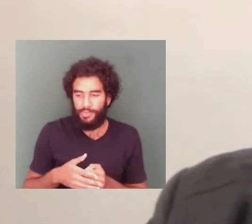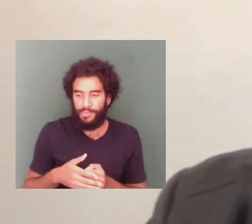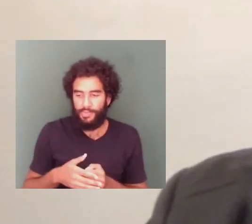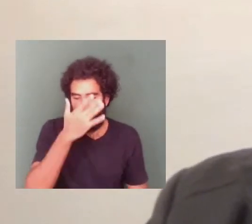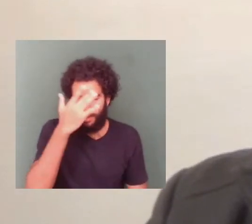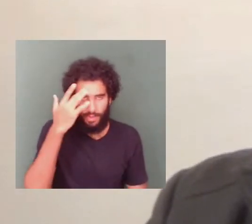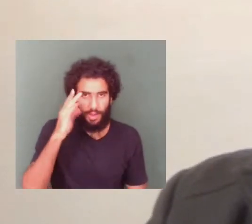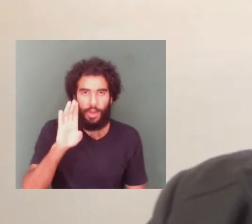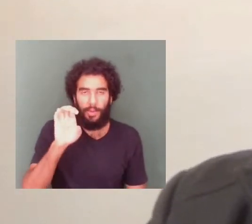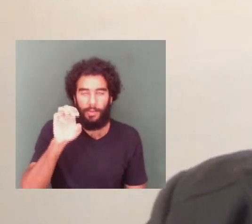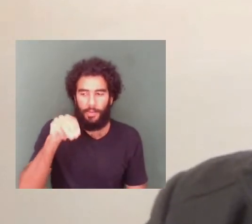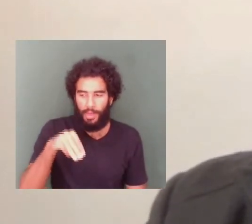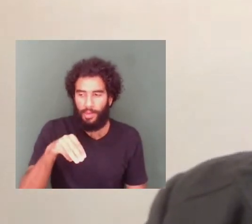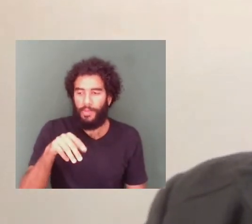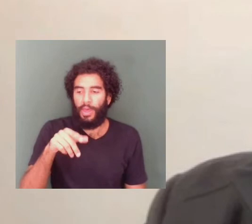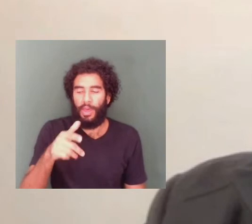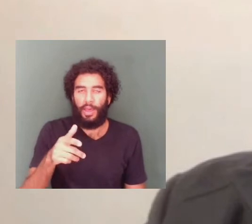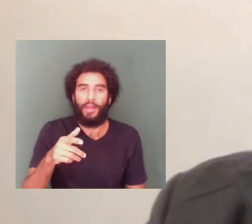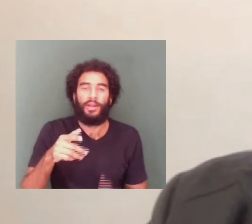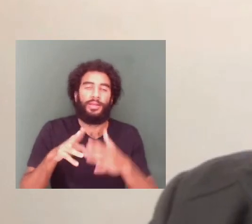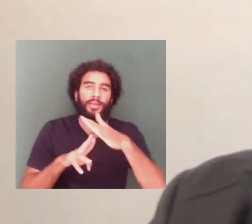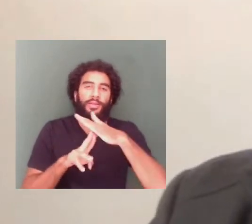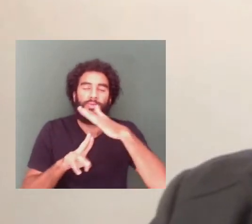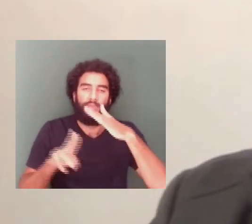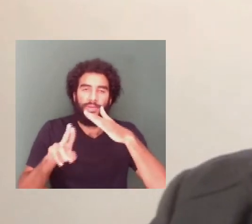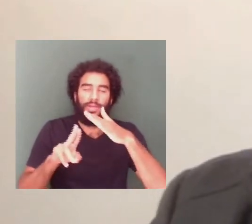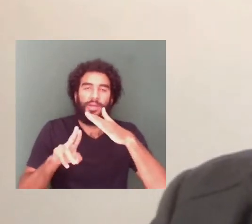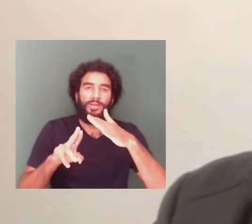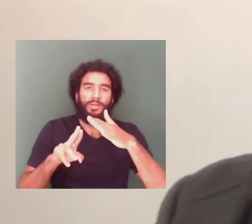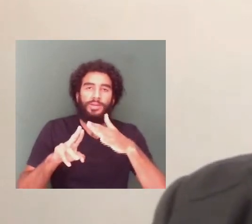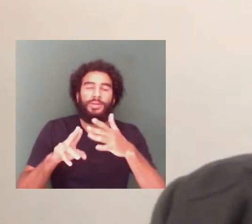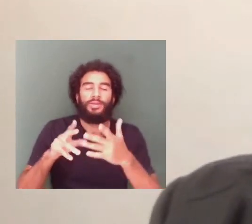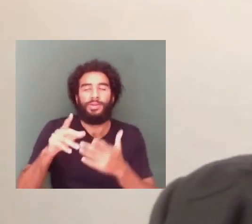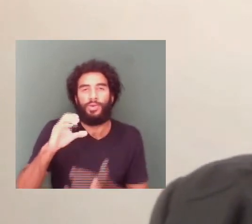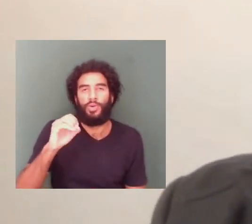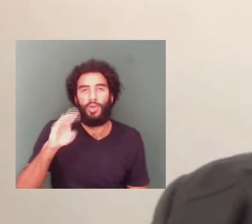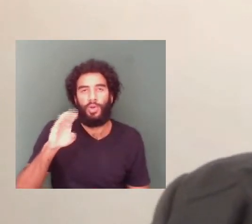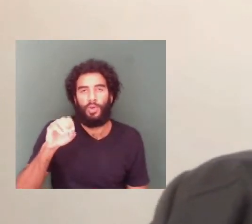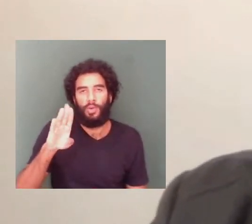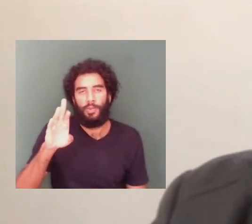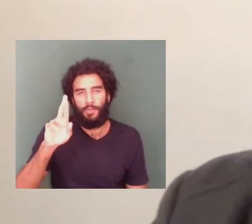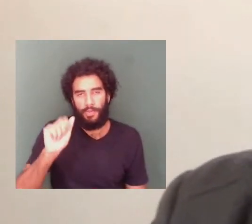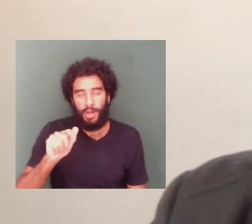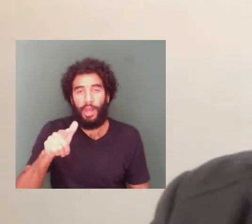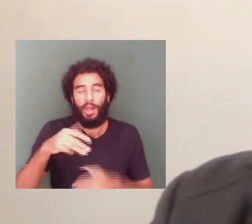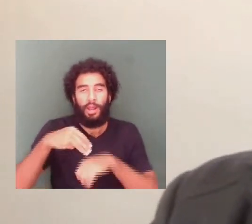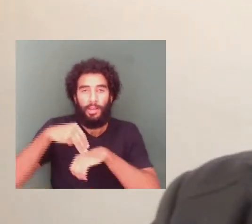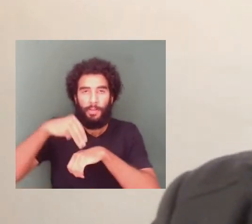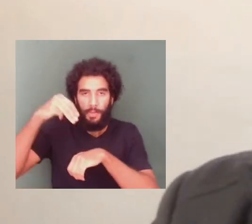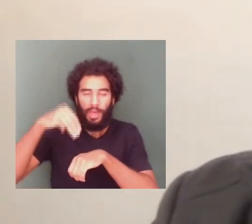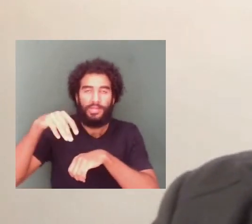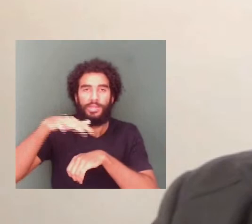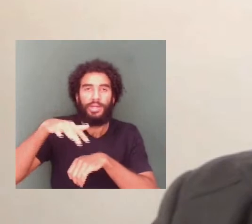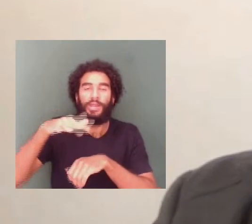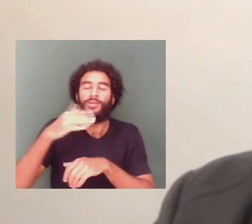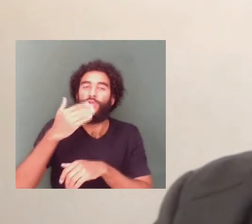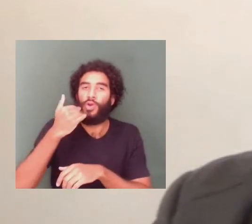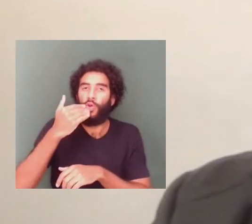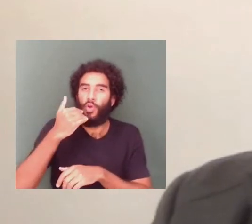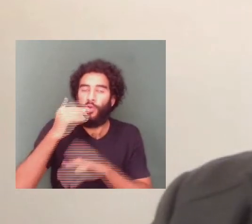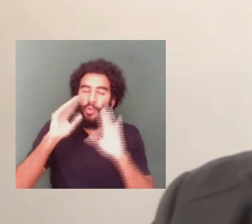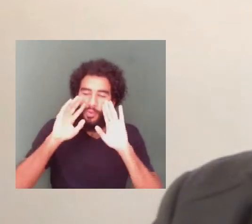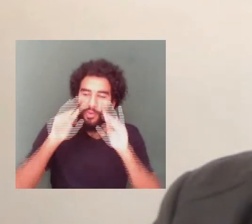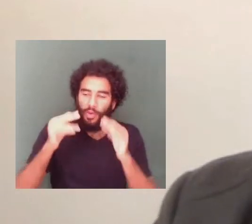webinar, I'd like to invite here the nutritionist from the Columbia